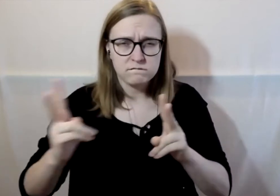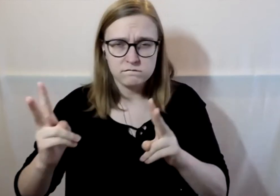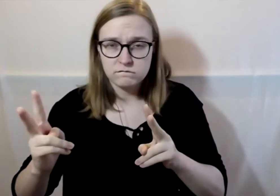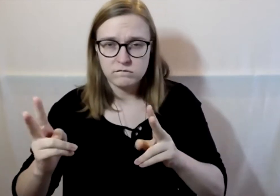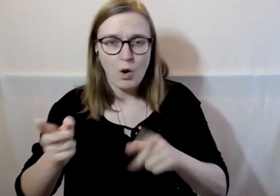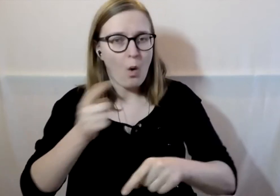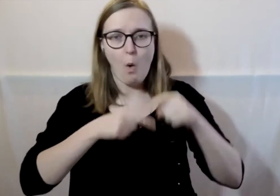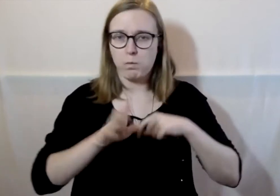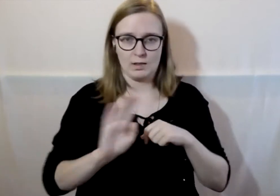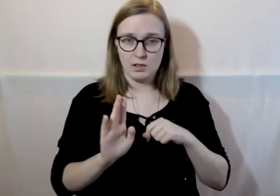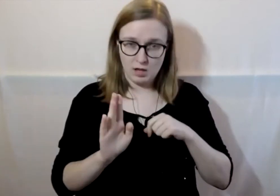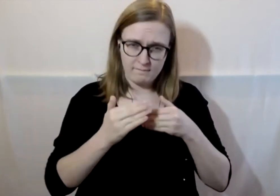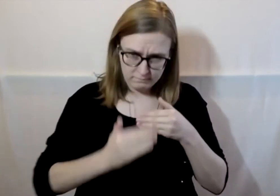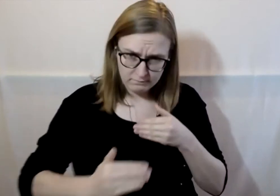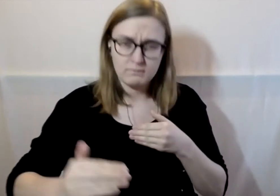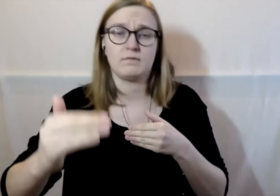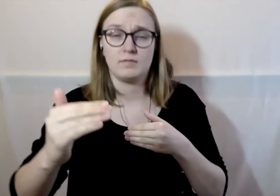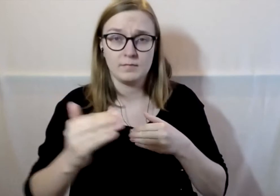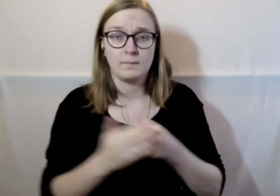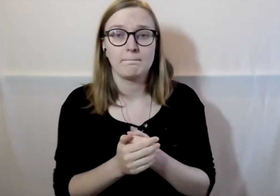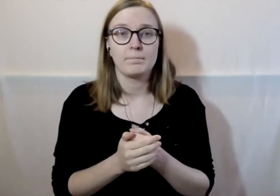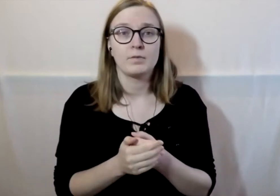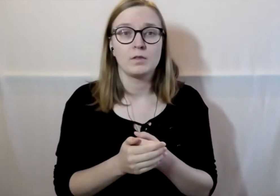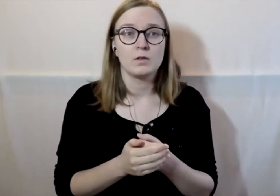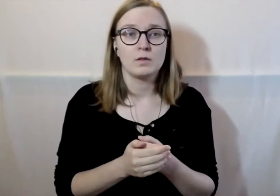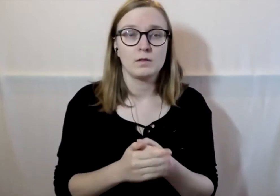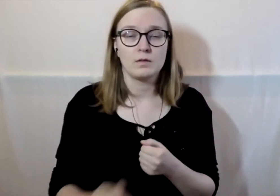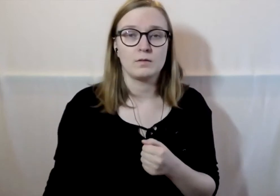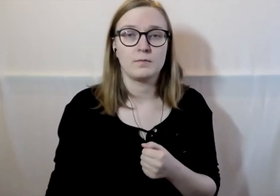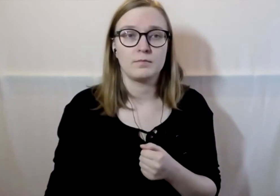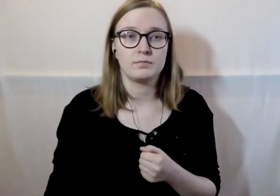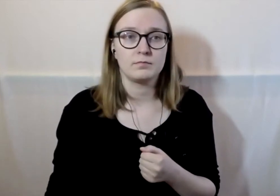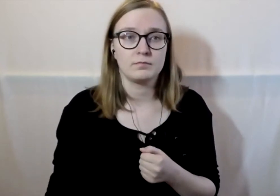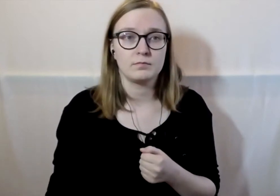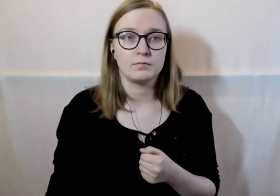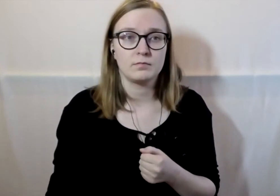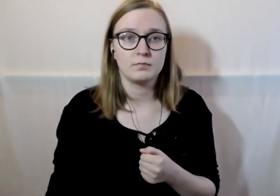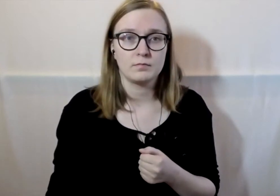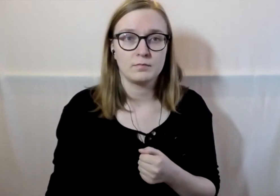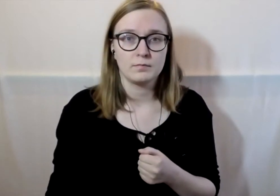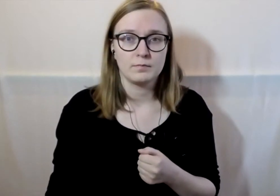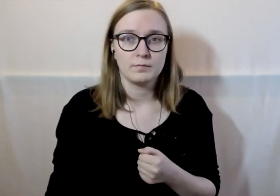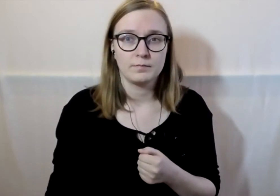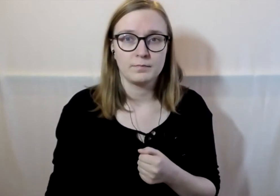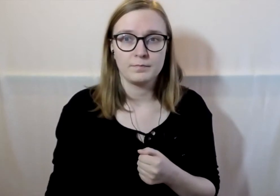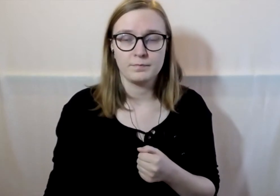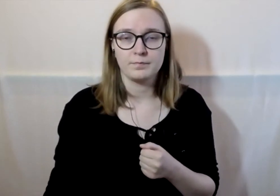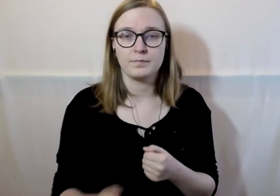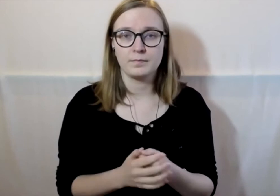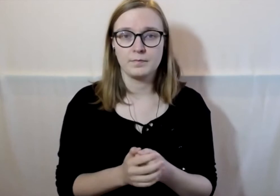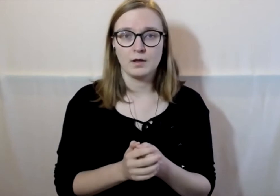so much patience in seeking result as